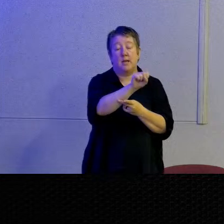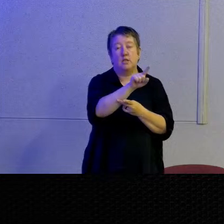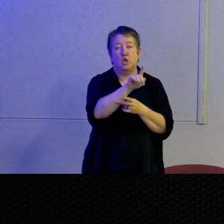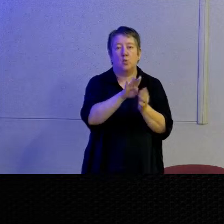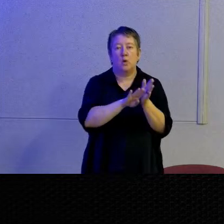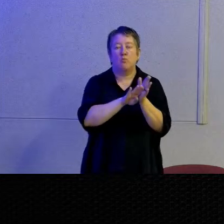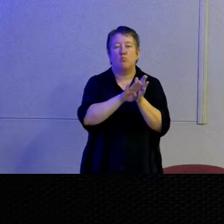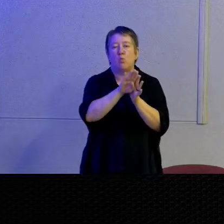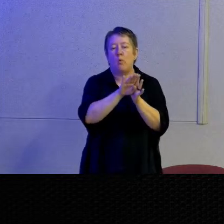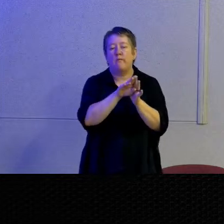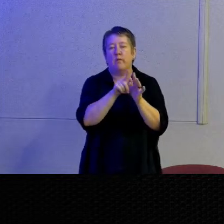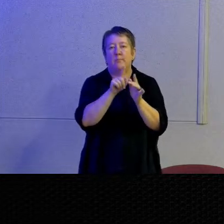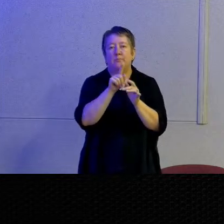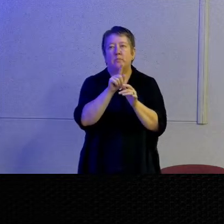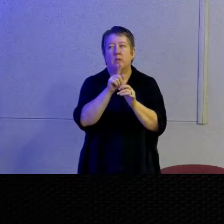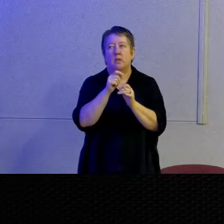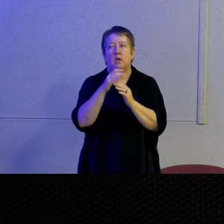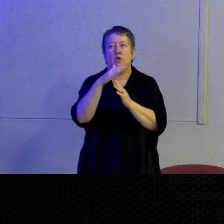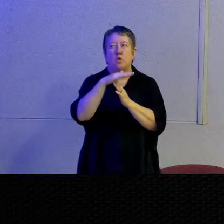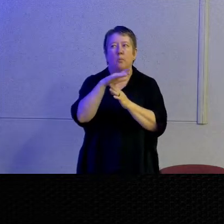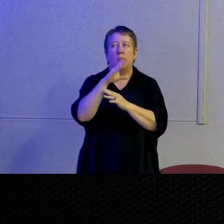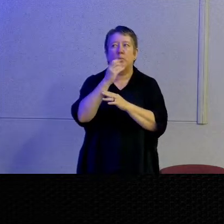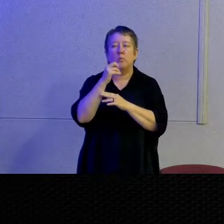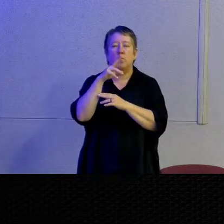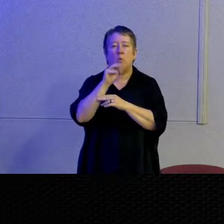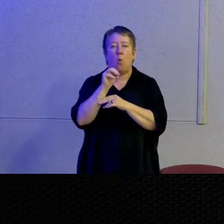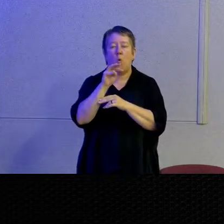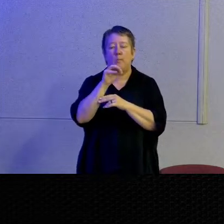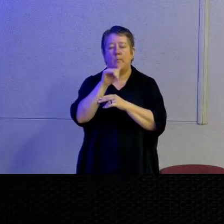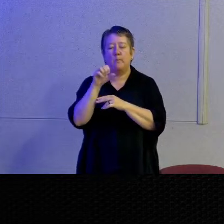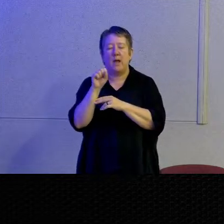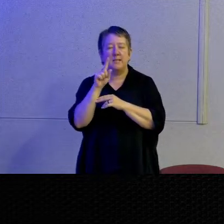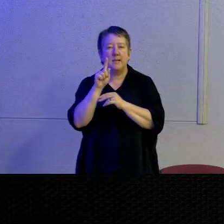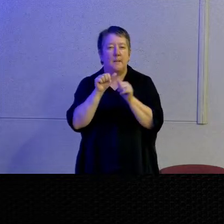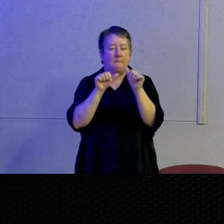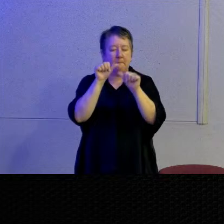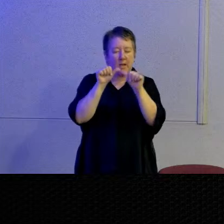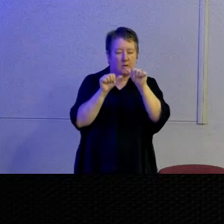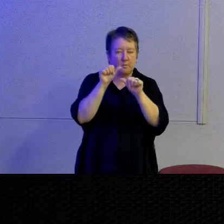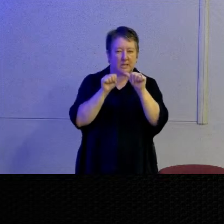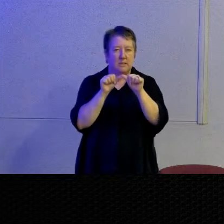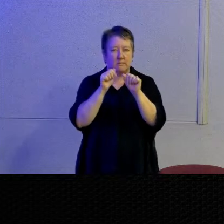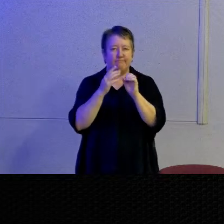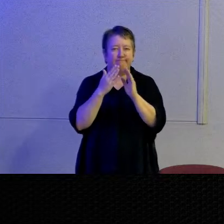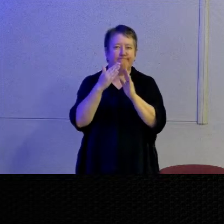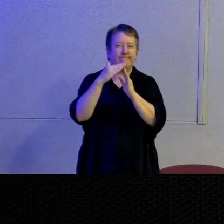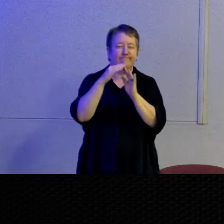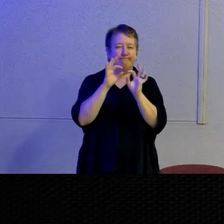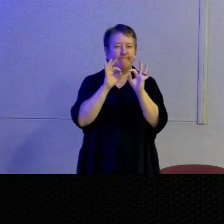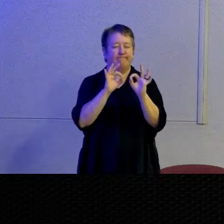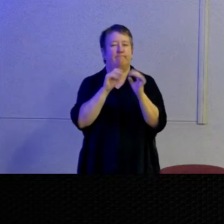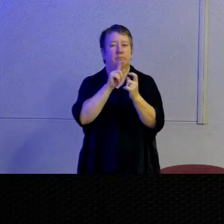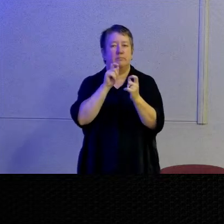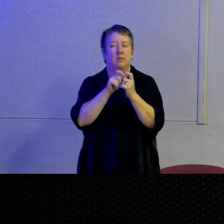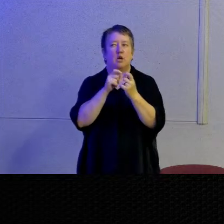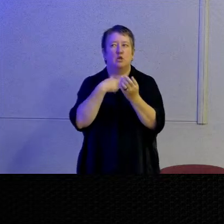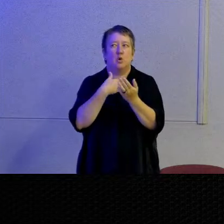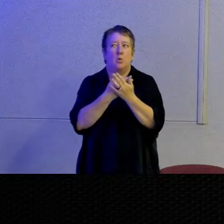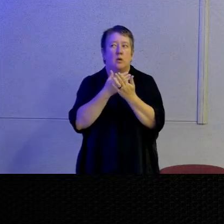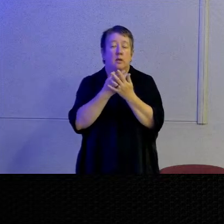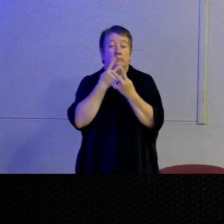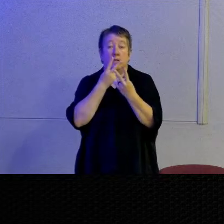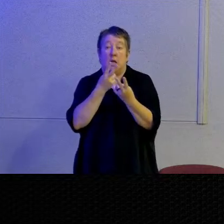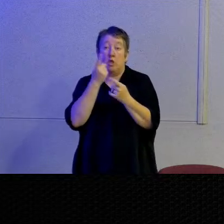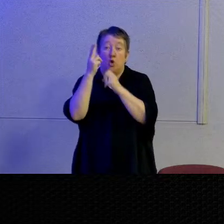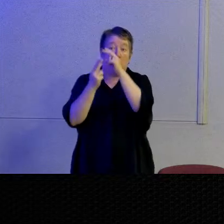the measurements of the top quark mass, so that we can really firm up this observation that the universe looks like